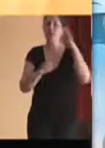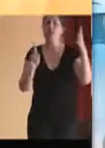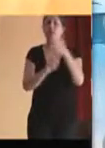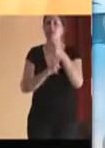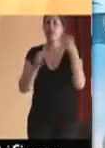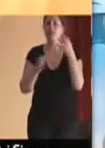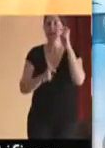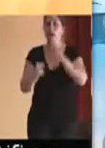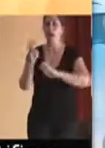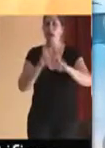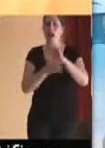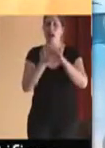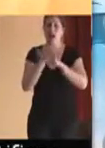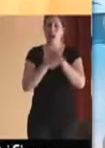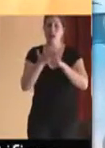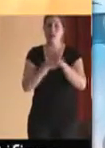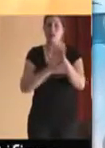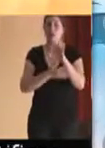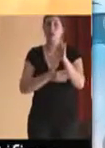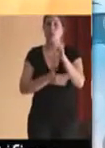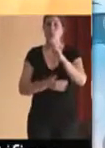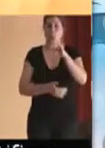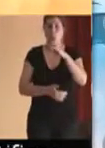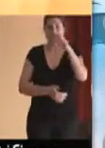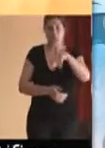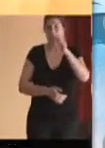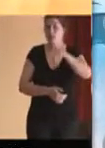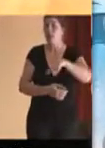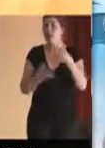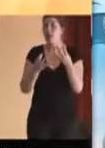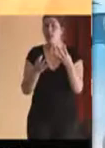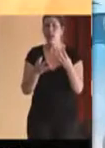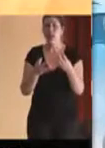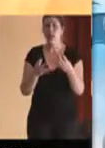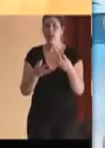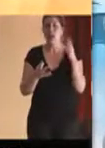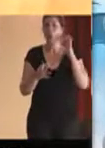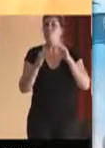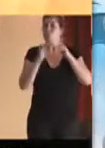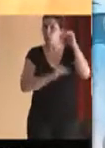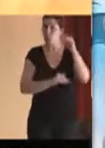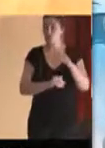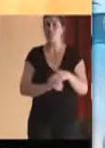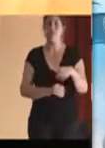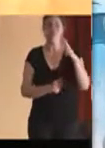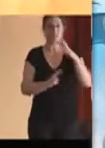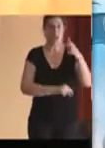So to identify, you use amplitude, volume, and frequency.